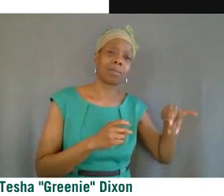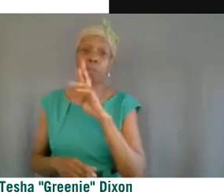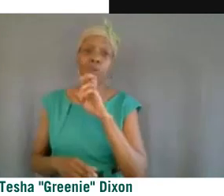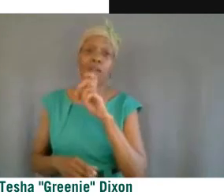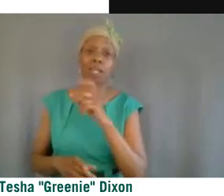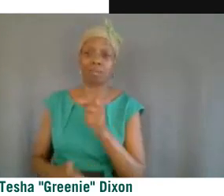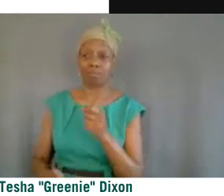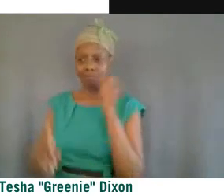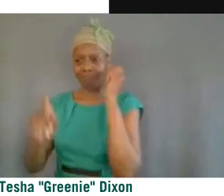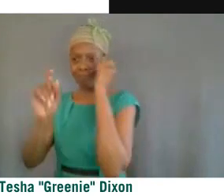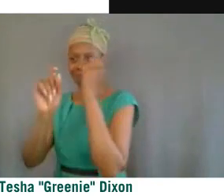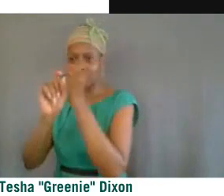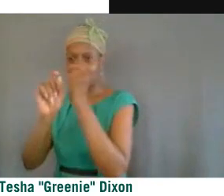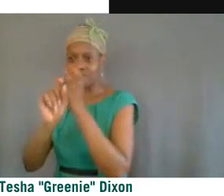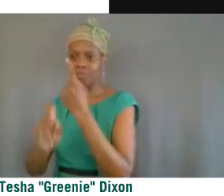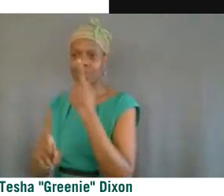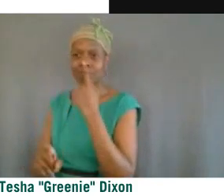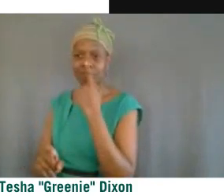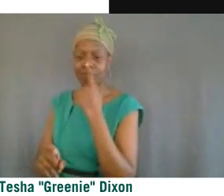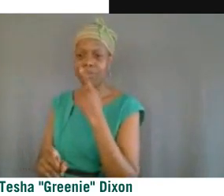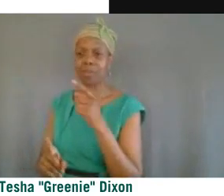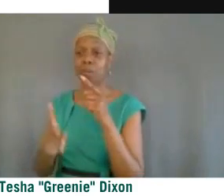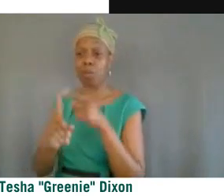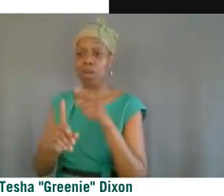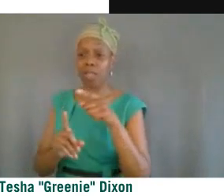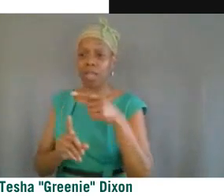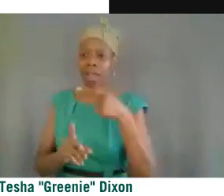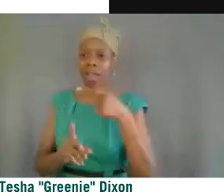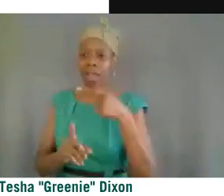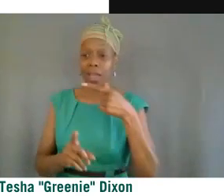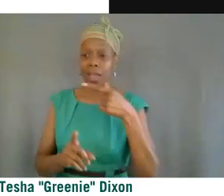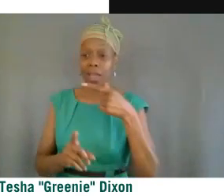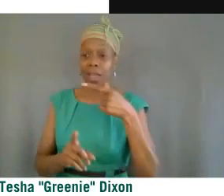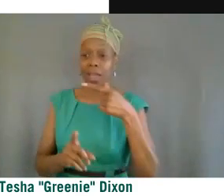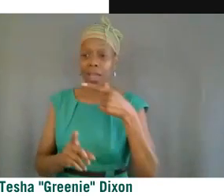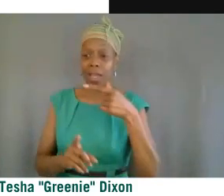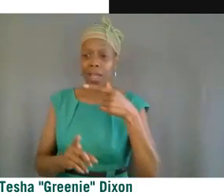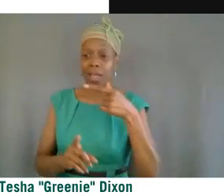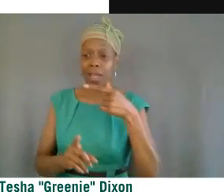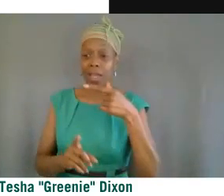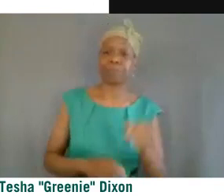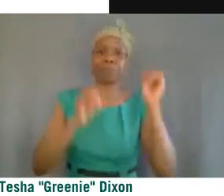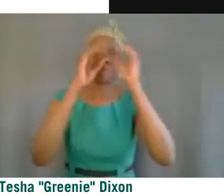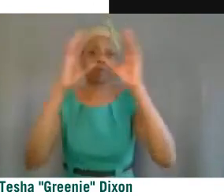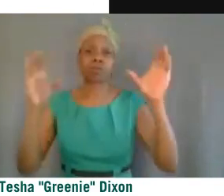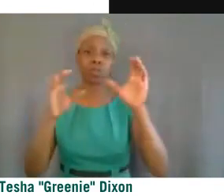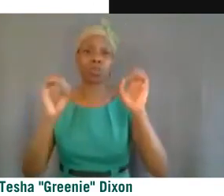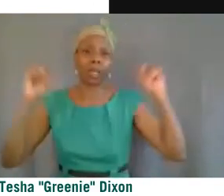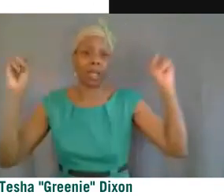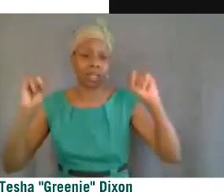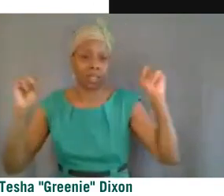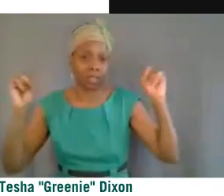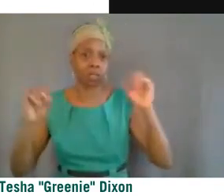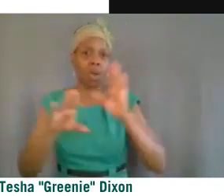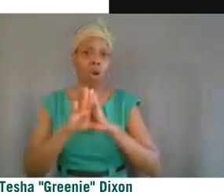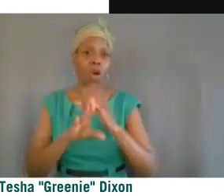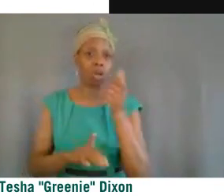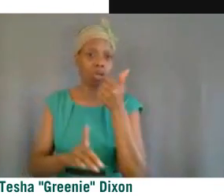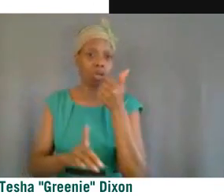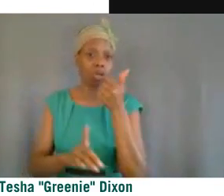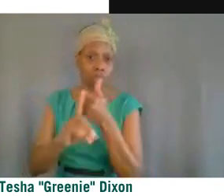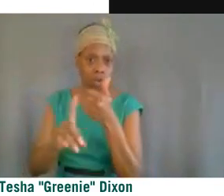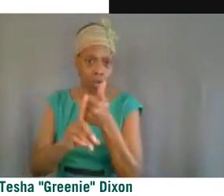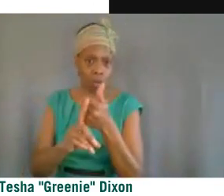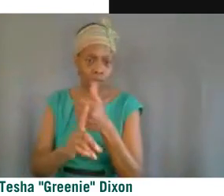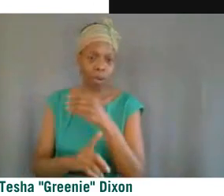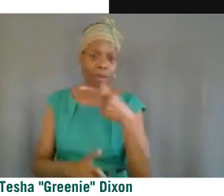Gary also mentioned here, the concept of doing that exercise. So doing that exercise on your own. And Gary